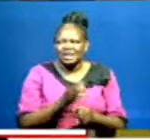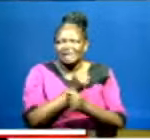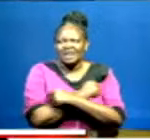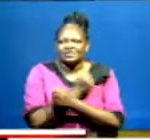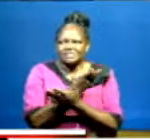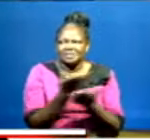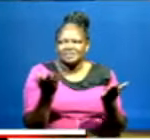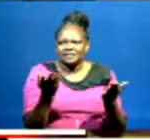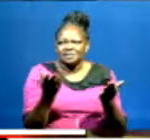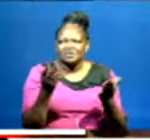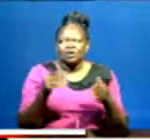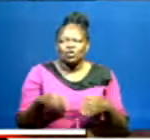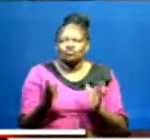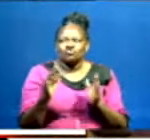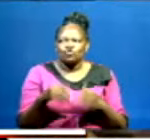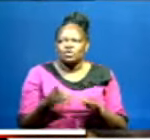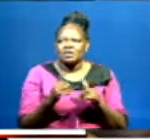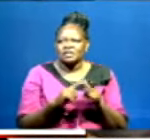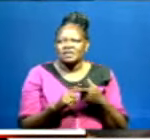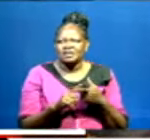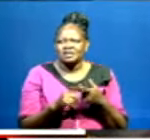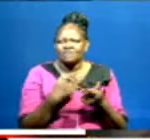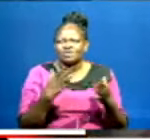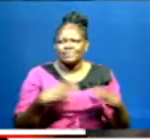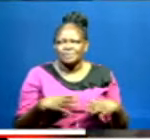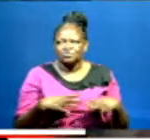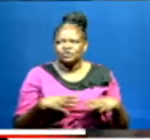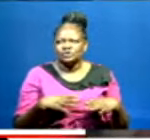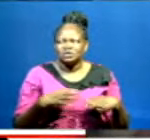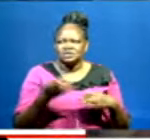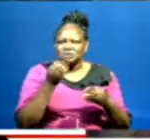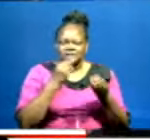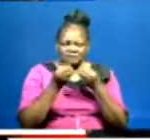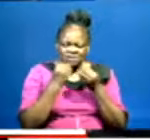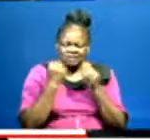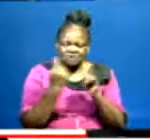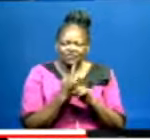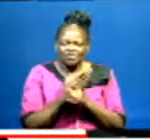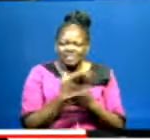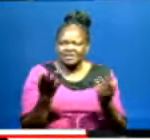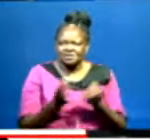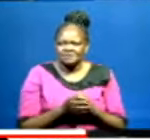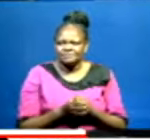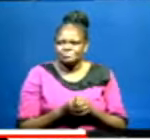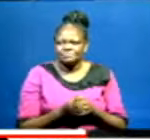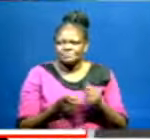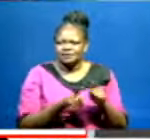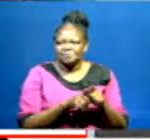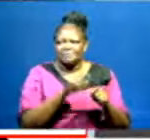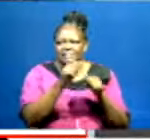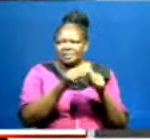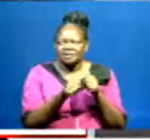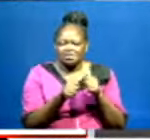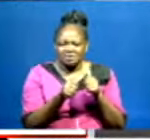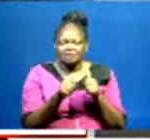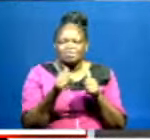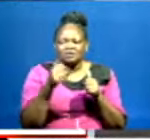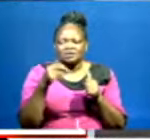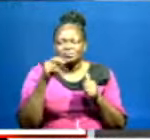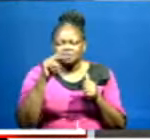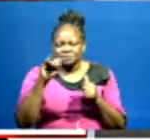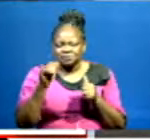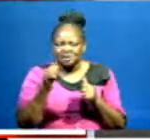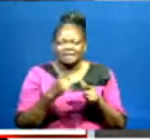wa barbarani. Kila moja huwa watamani kitu tofauti. Just like Hadija, many traders have